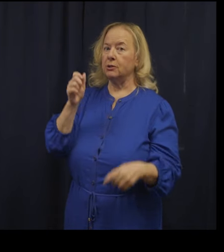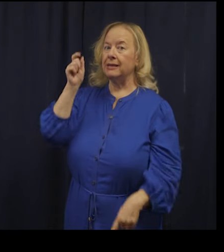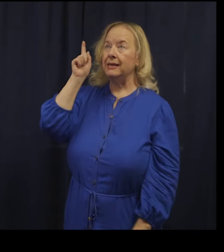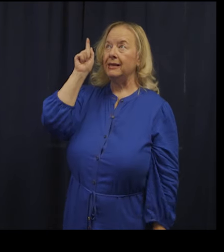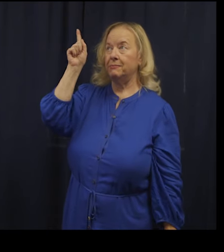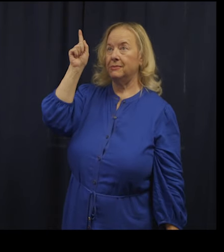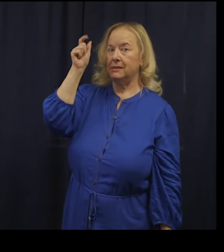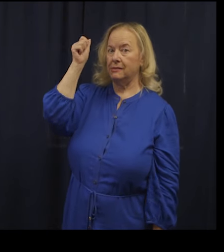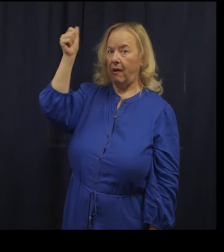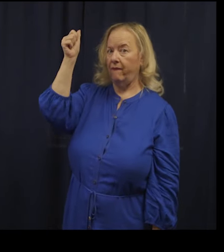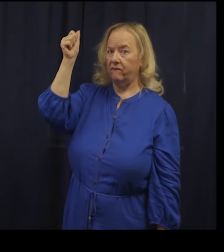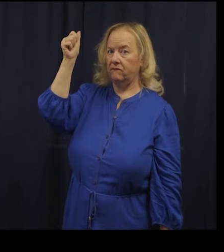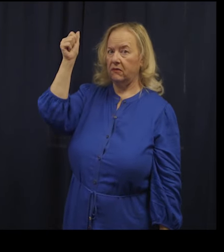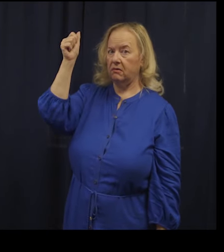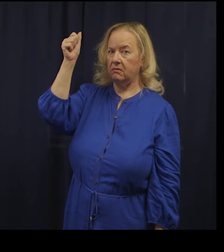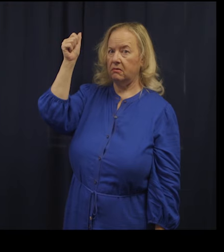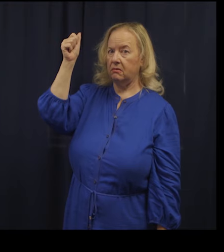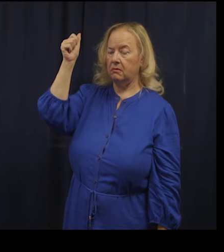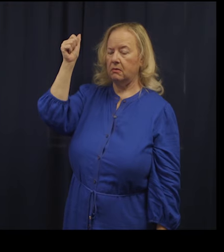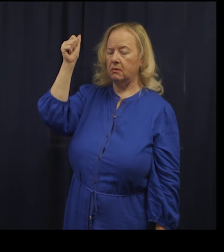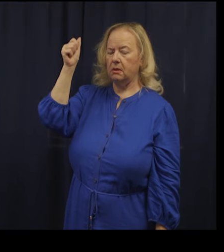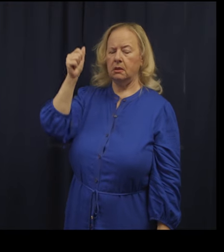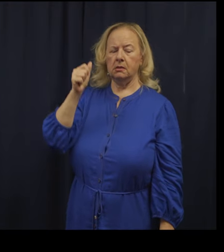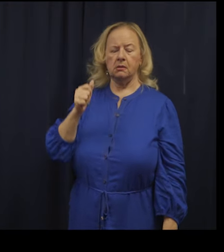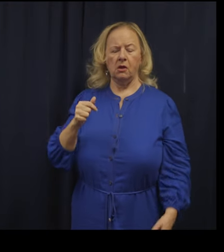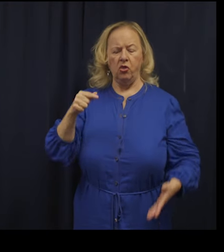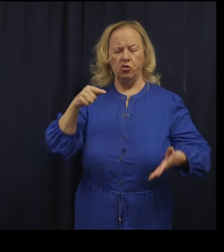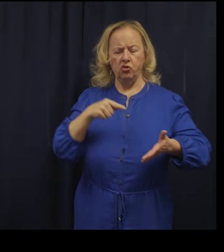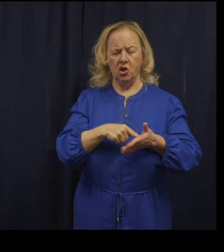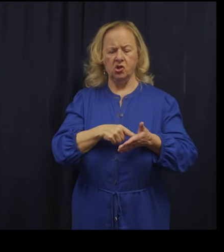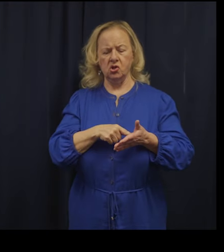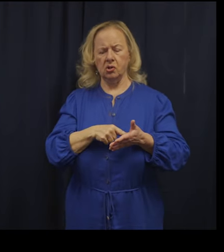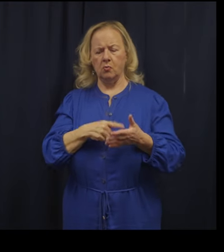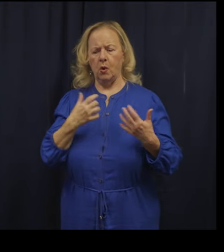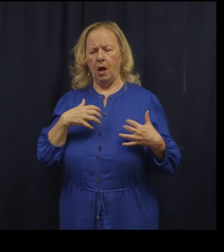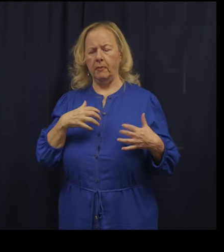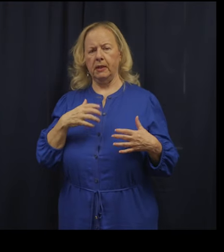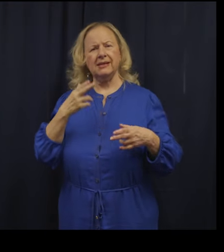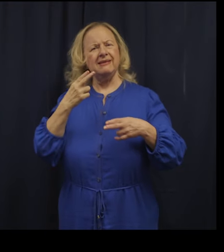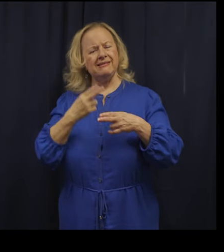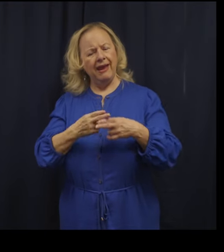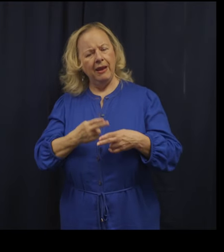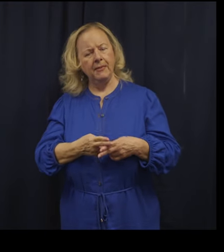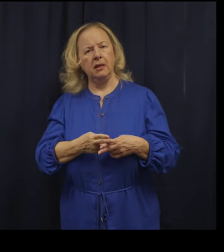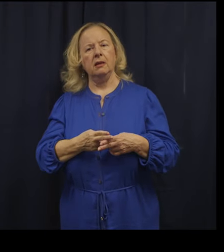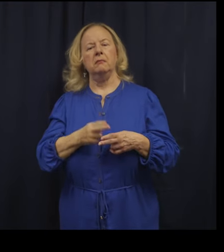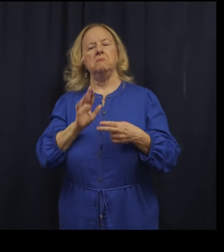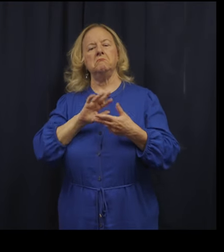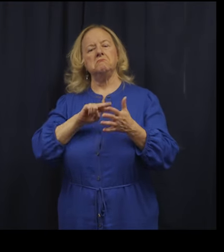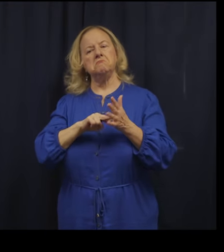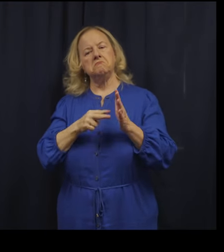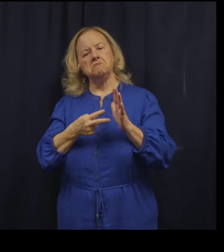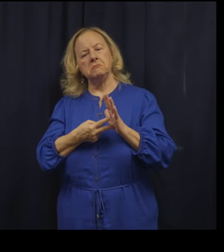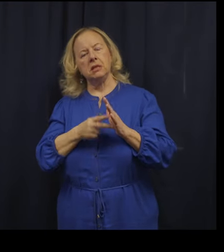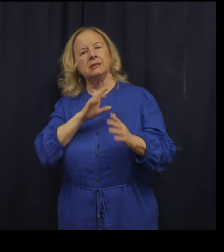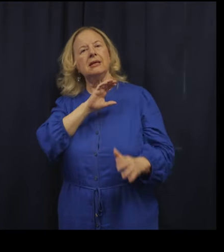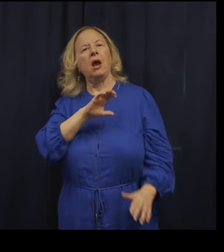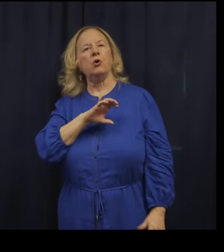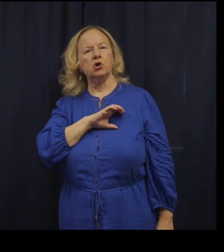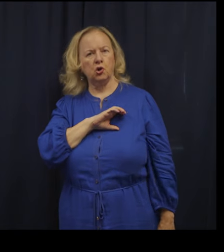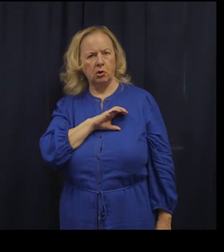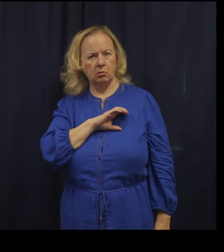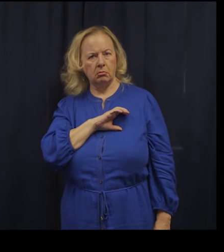himself, when he goes, okay, this is, wow, because naming implies